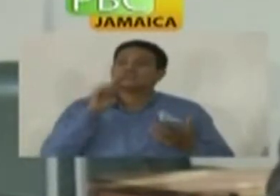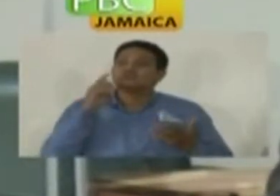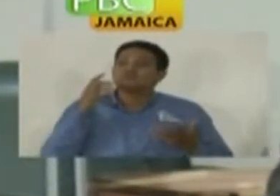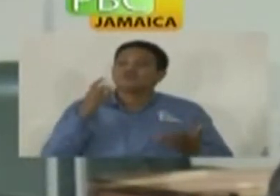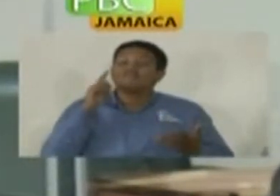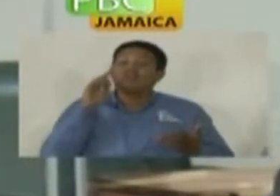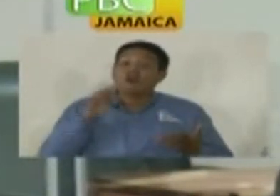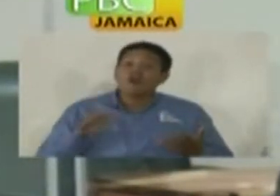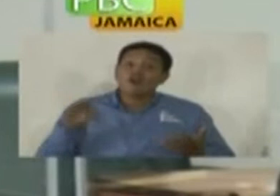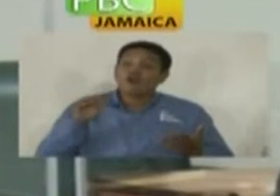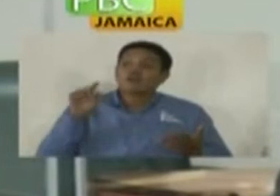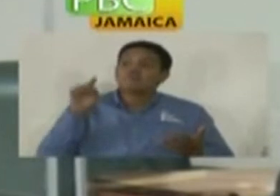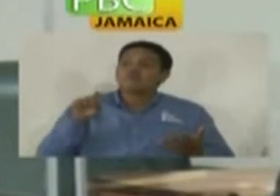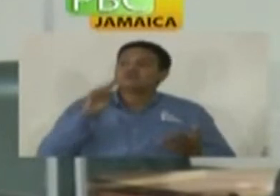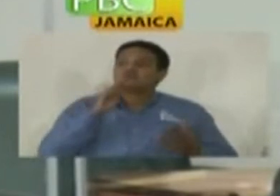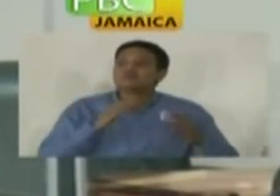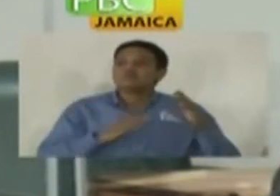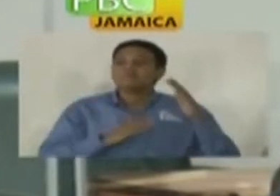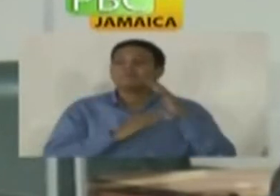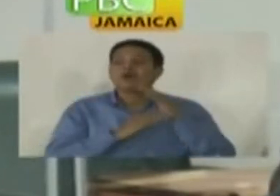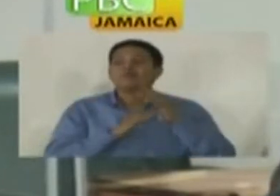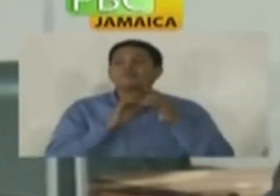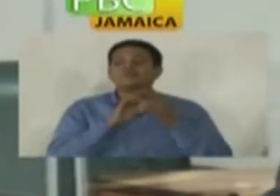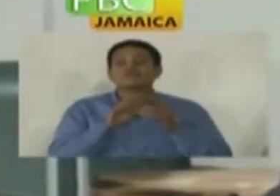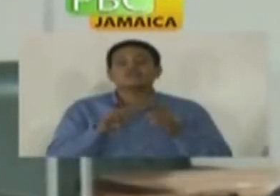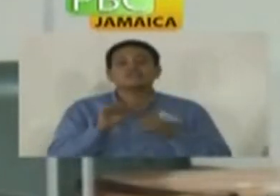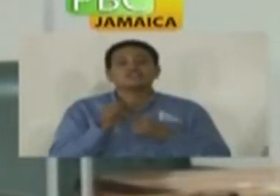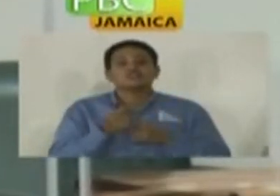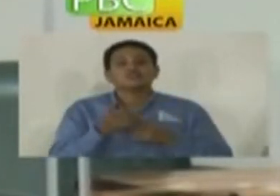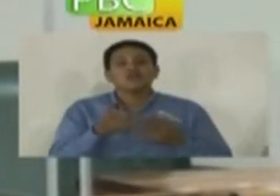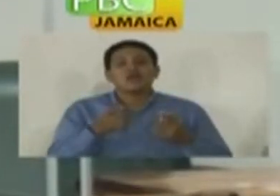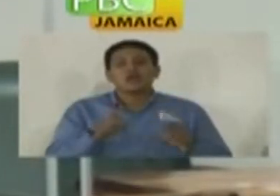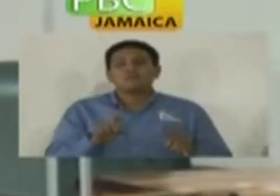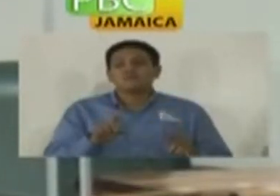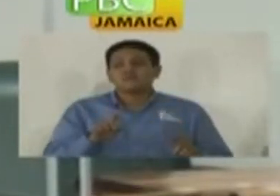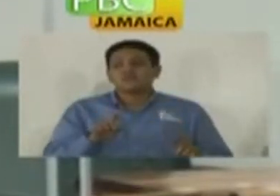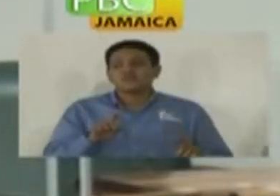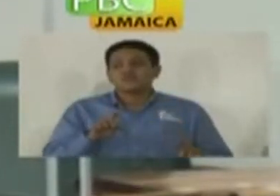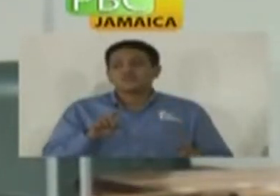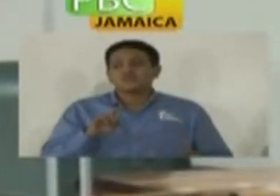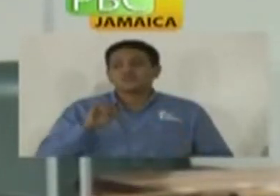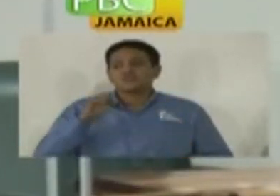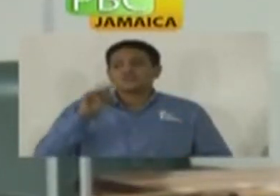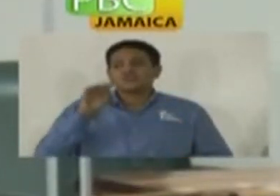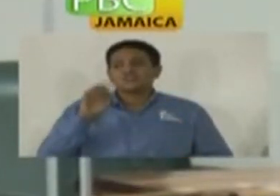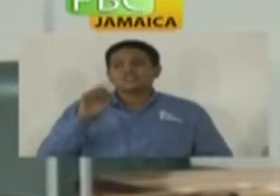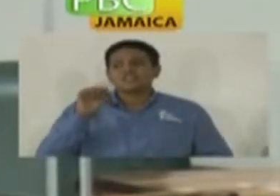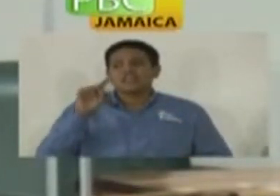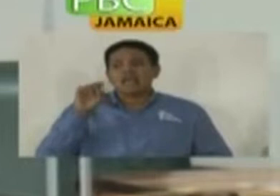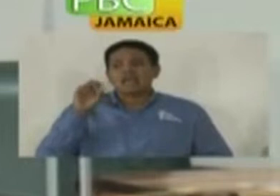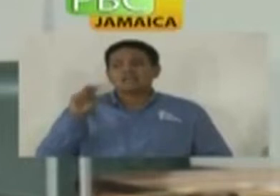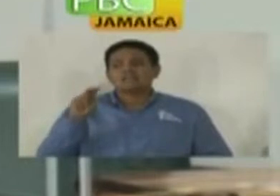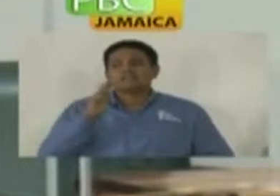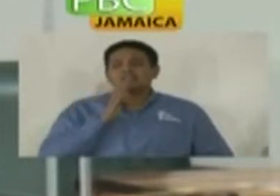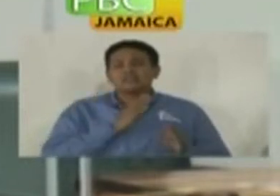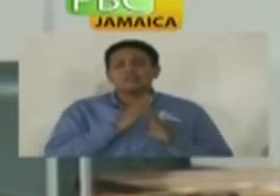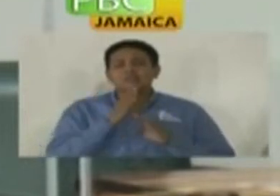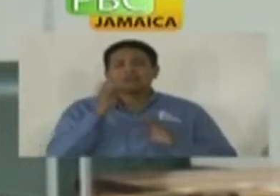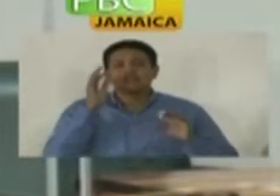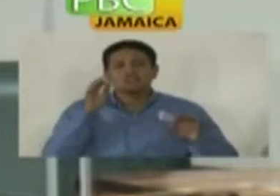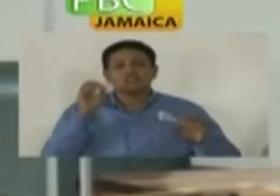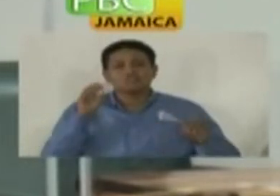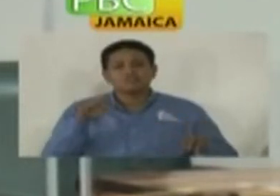all must be paramount in these circumstances. And so, Mr. Justice Anderson, who delivered the main judgment, I just want to read to you